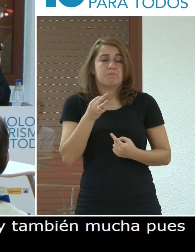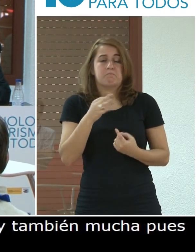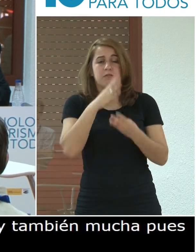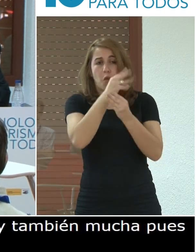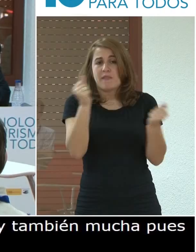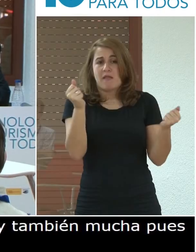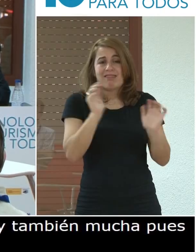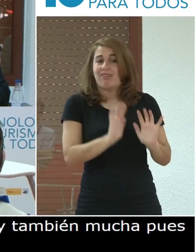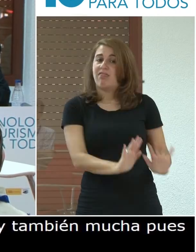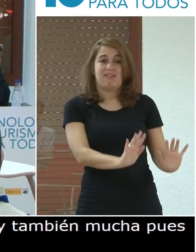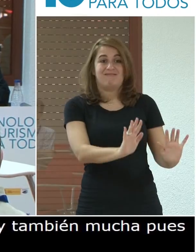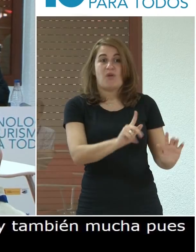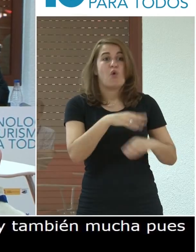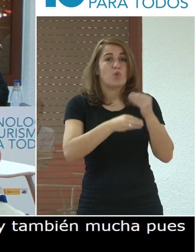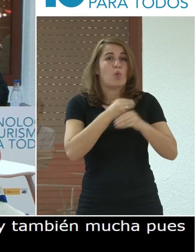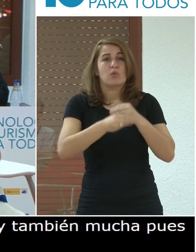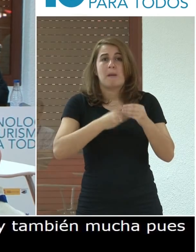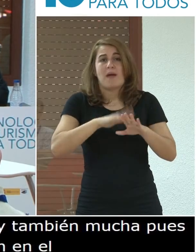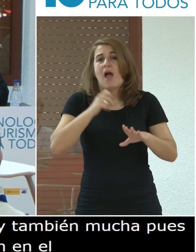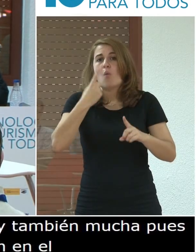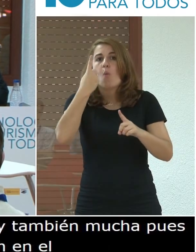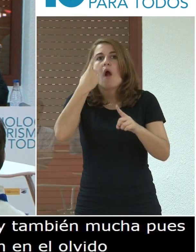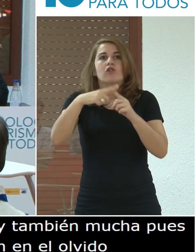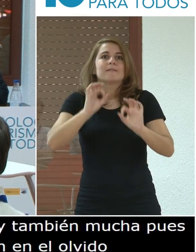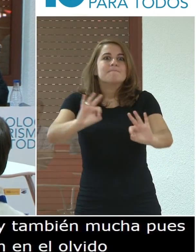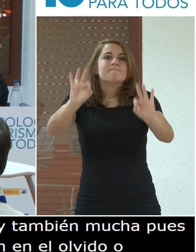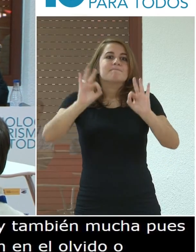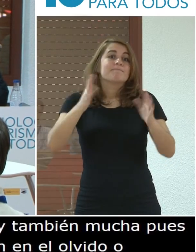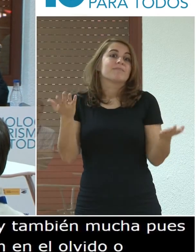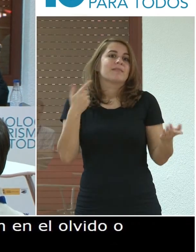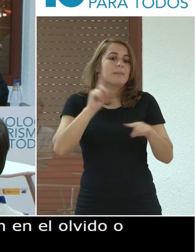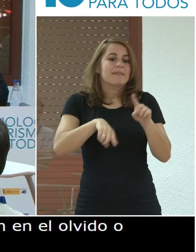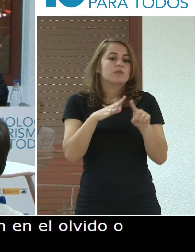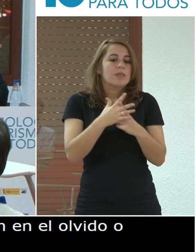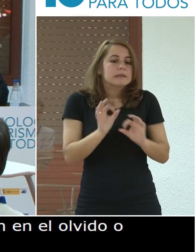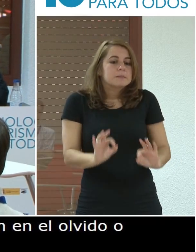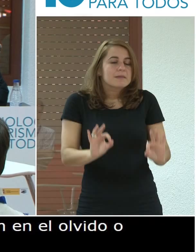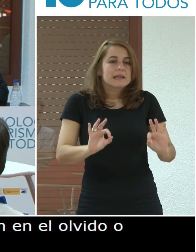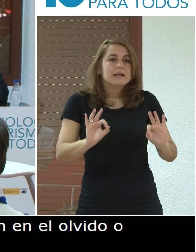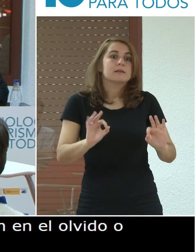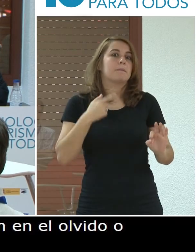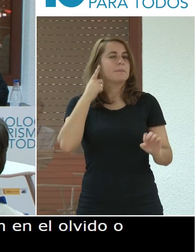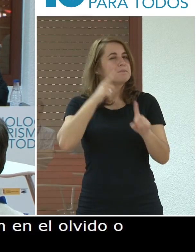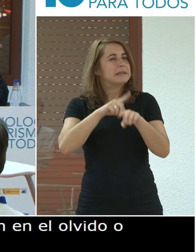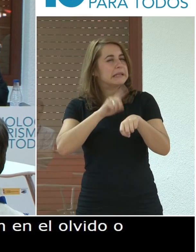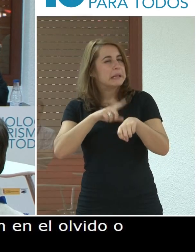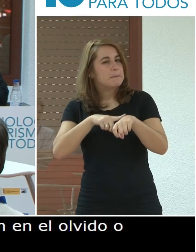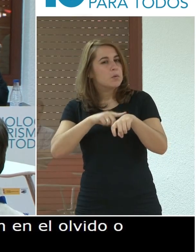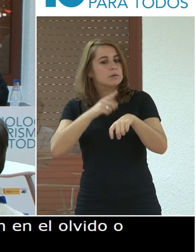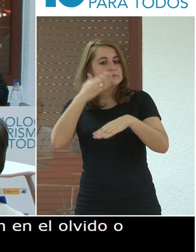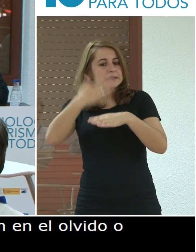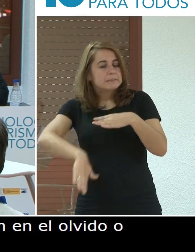some technology will be discarded and forgotten. but others is useful